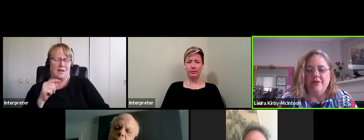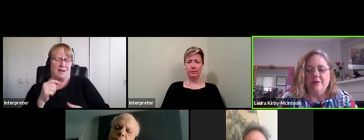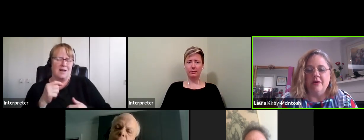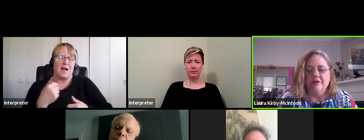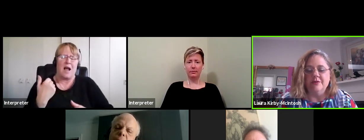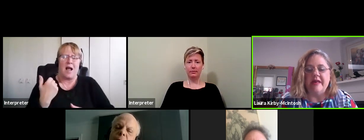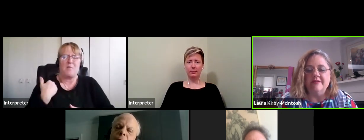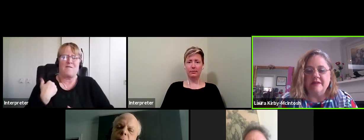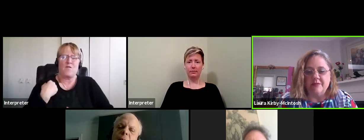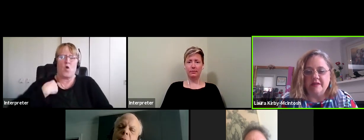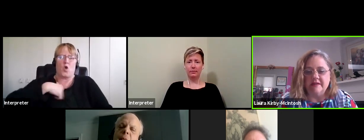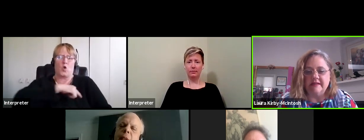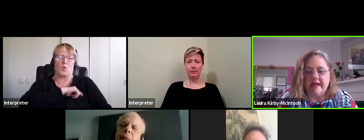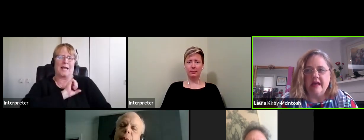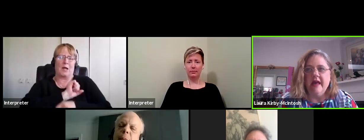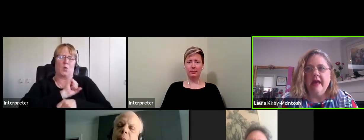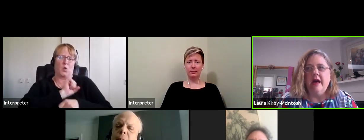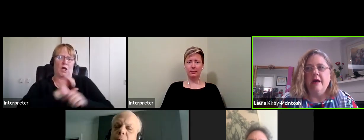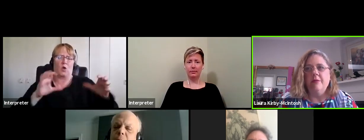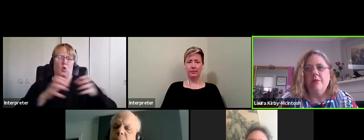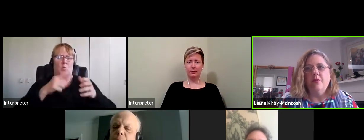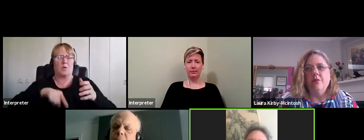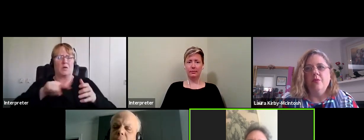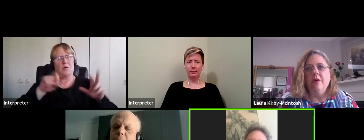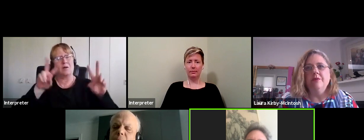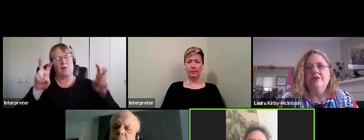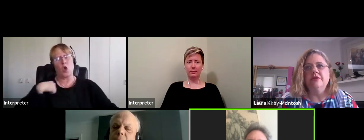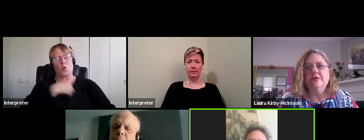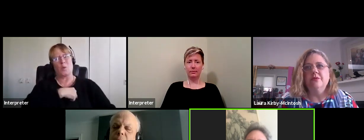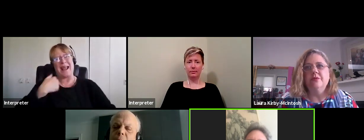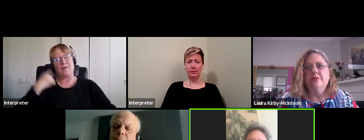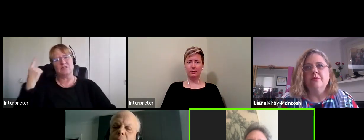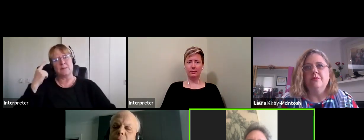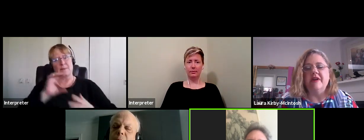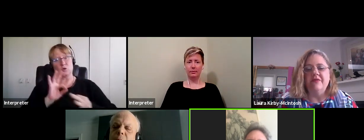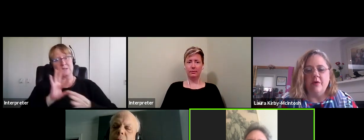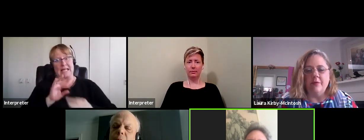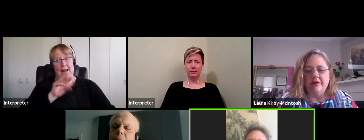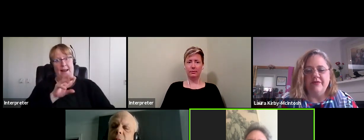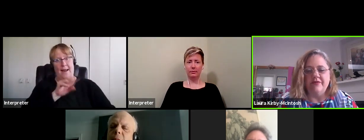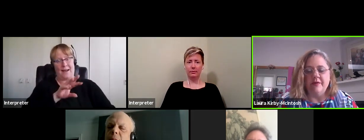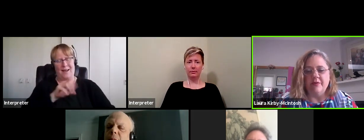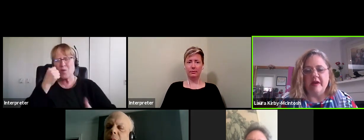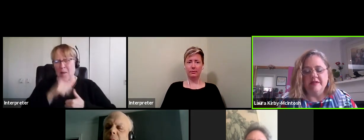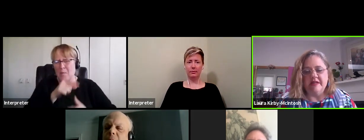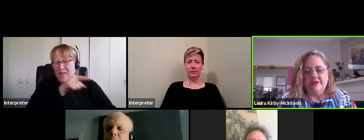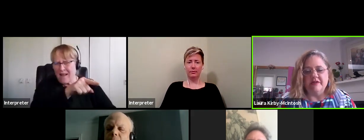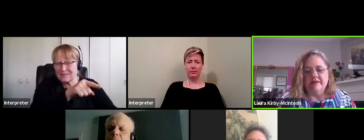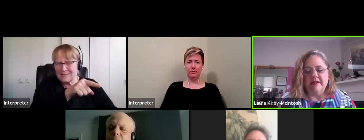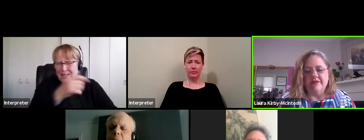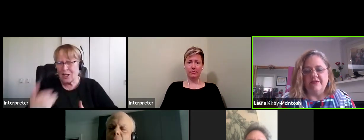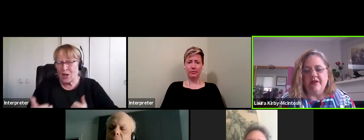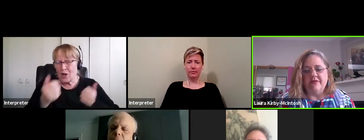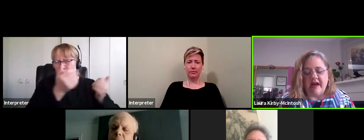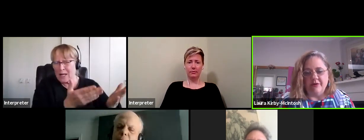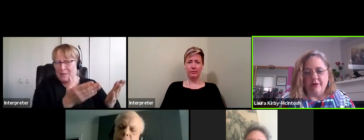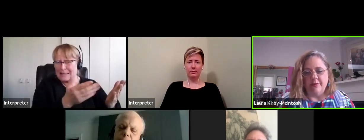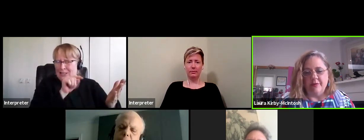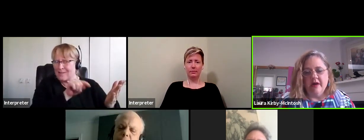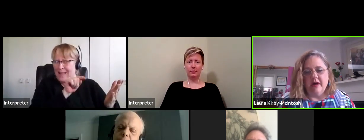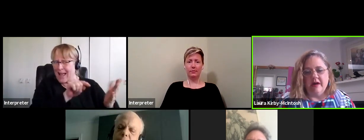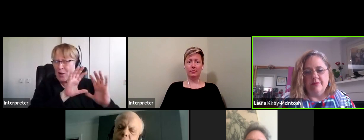with a group called We Have Something to Say. What would you bring forward from the recommendations of